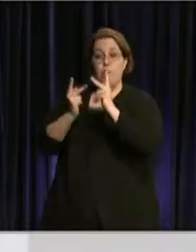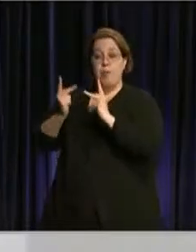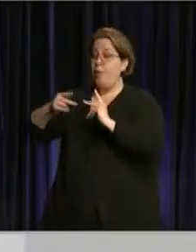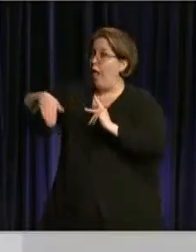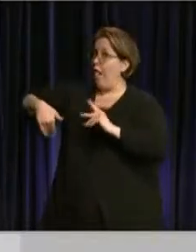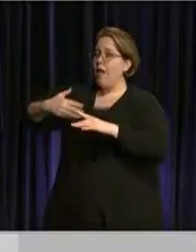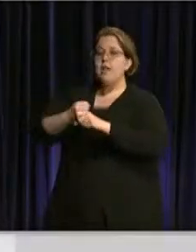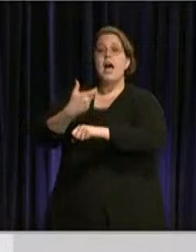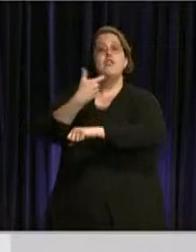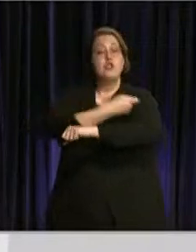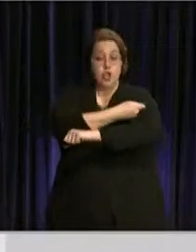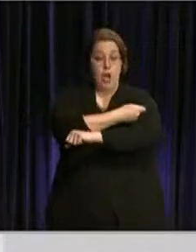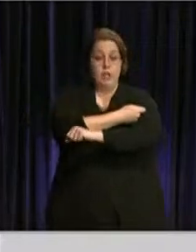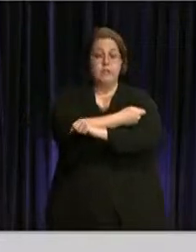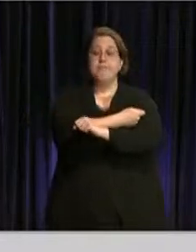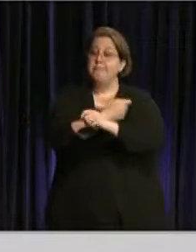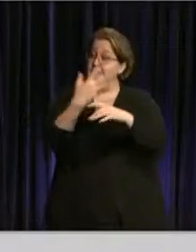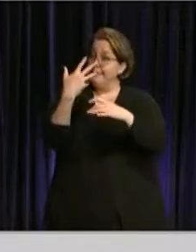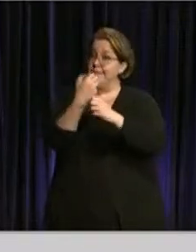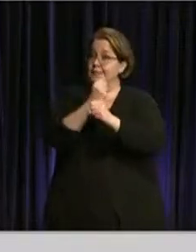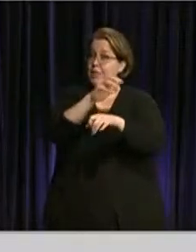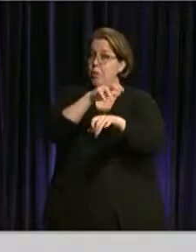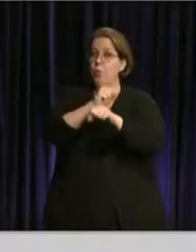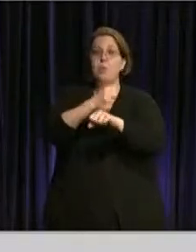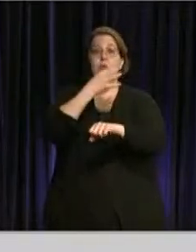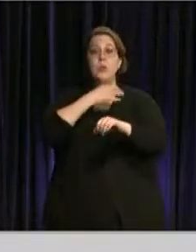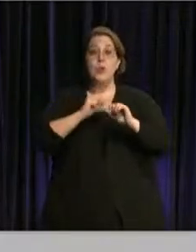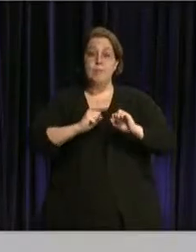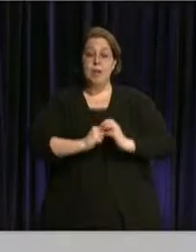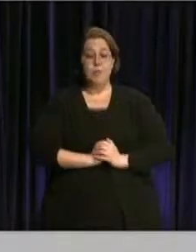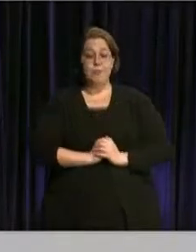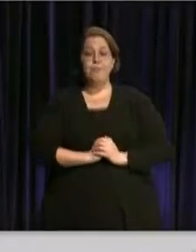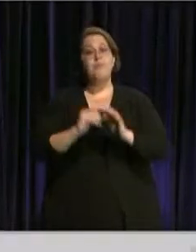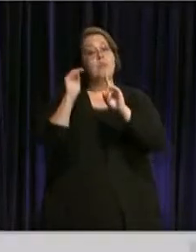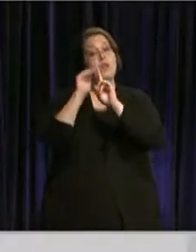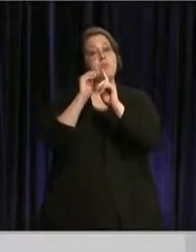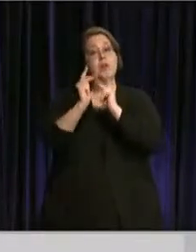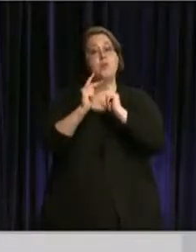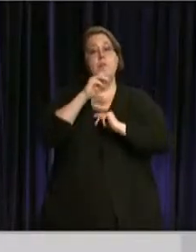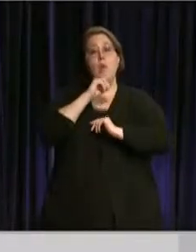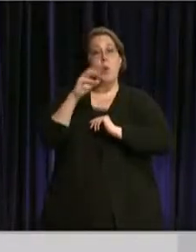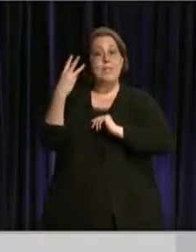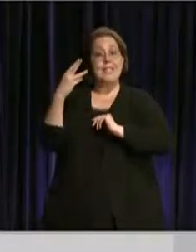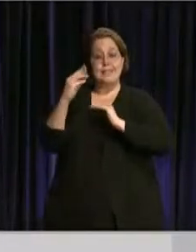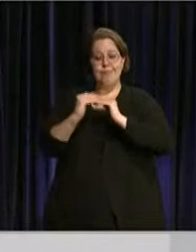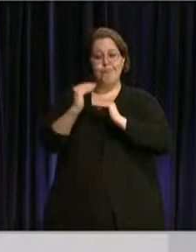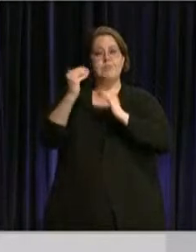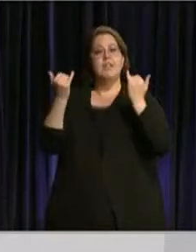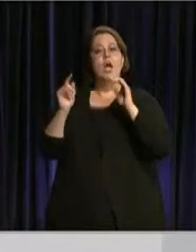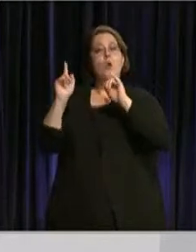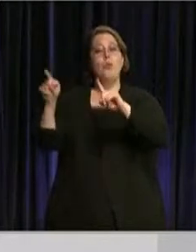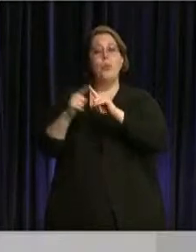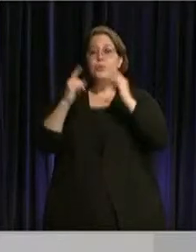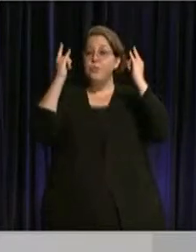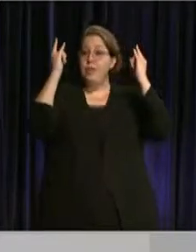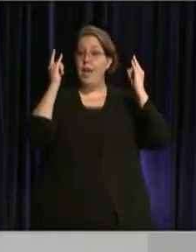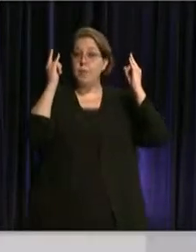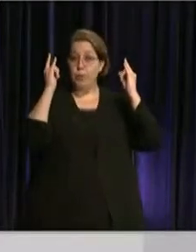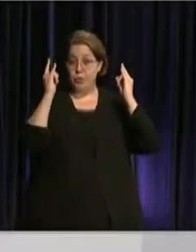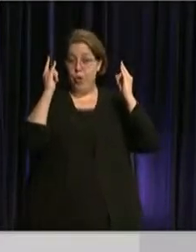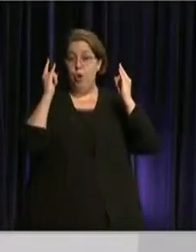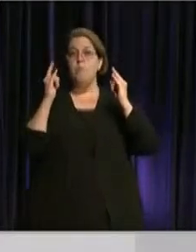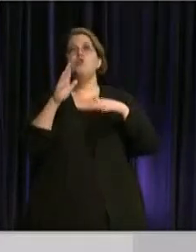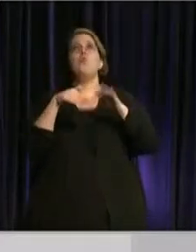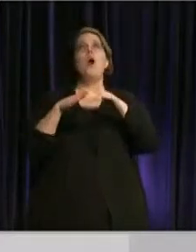been vaccinated get their appointment as soon as they can. As a reminder, people ages 16 and up can now go to the Alamo Dome on